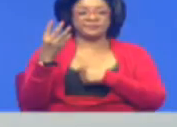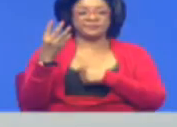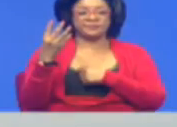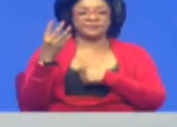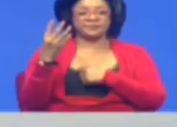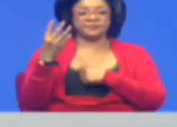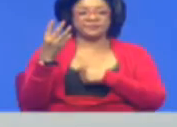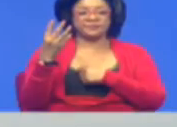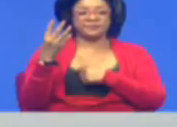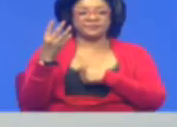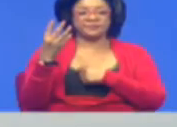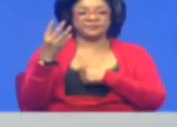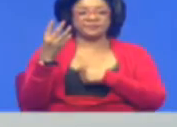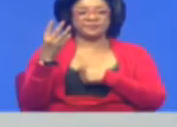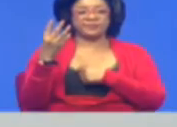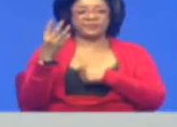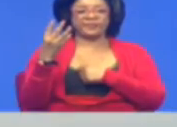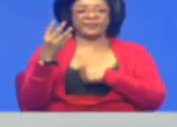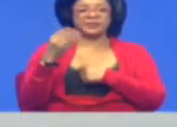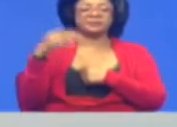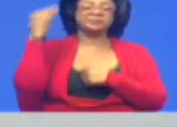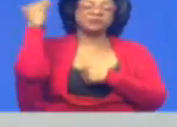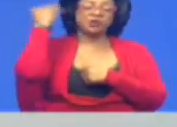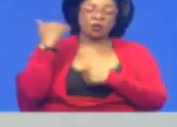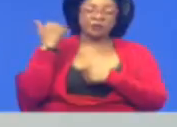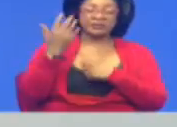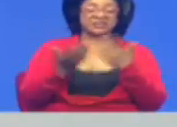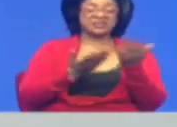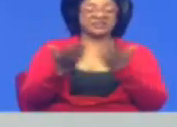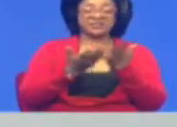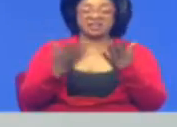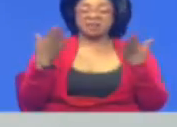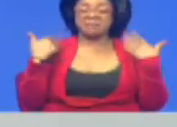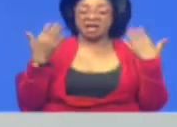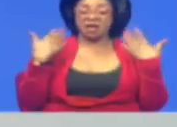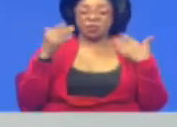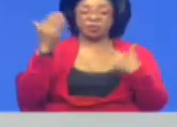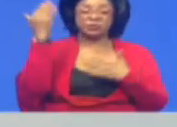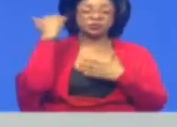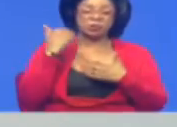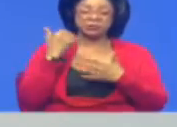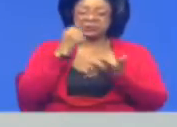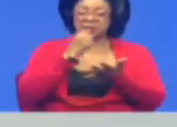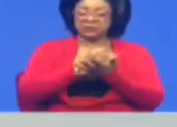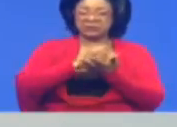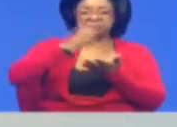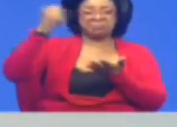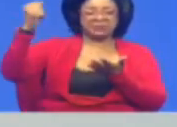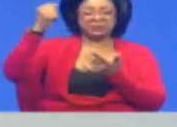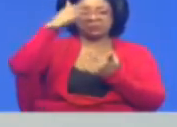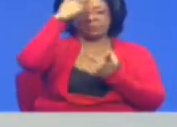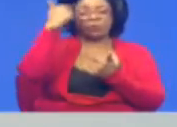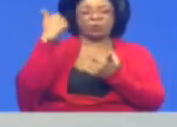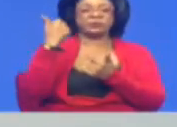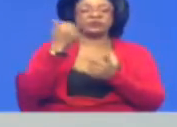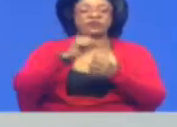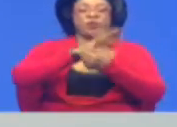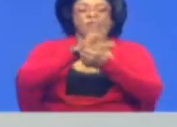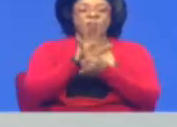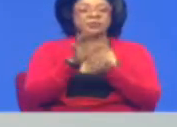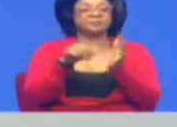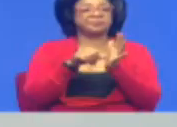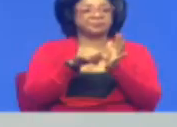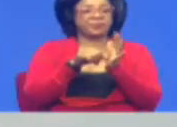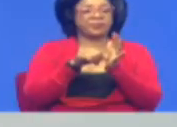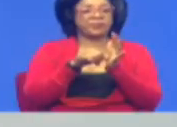Well, in-person court operations and services at the Meru Law Courts have been suspended following a coronavirus outbreak.